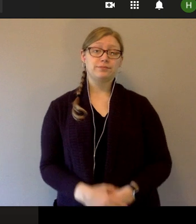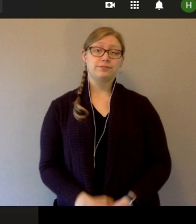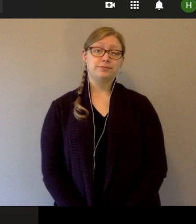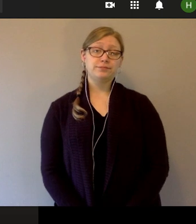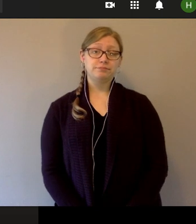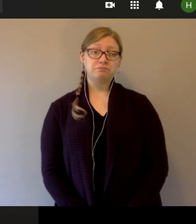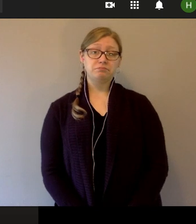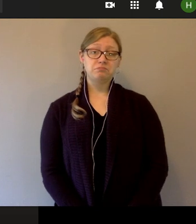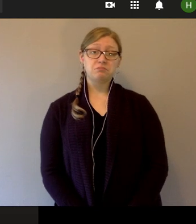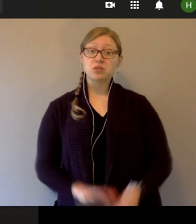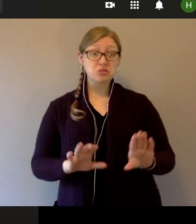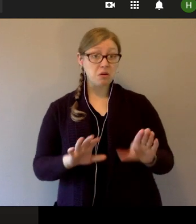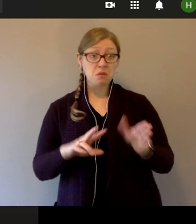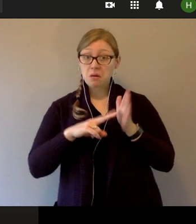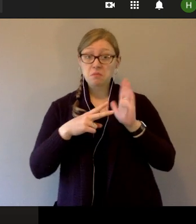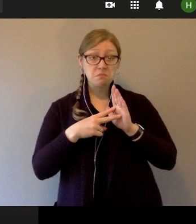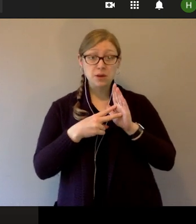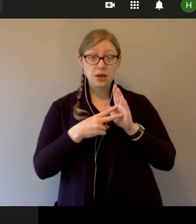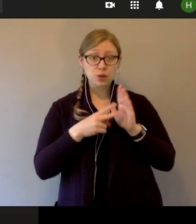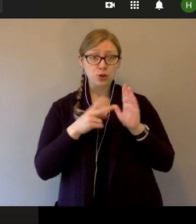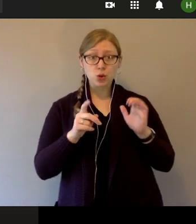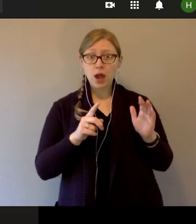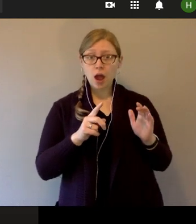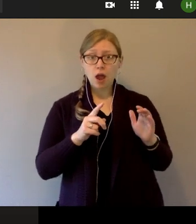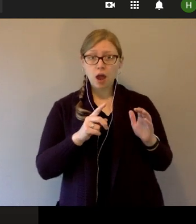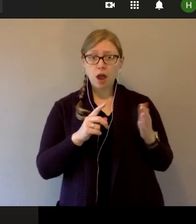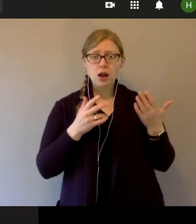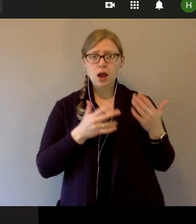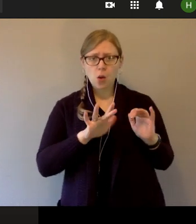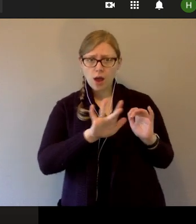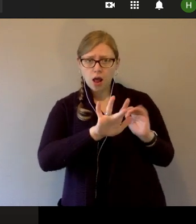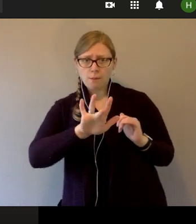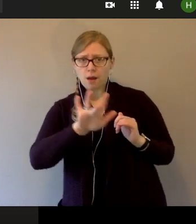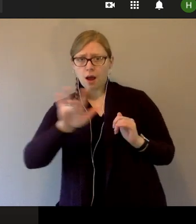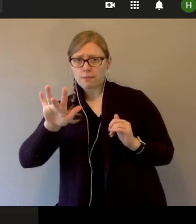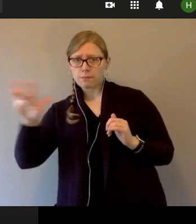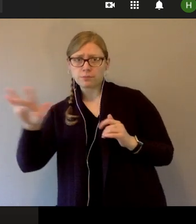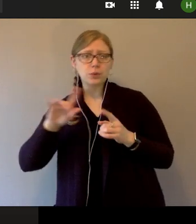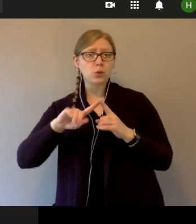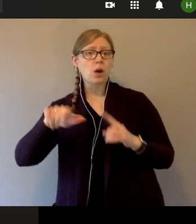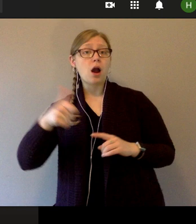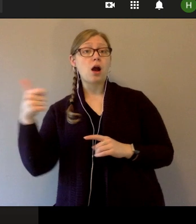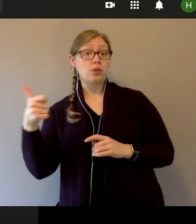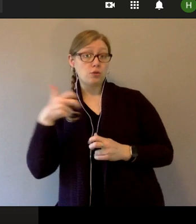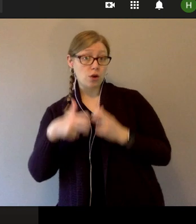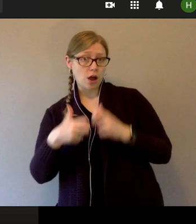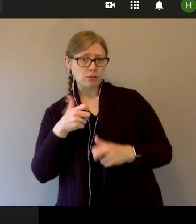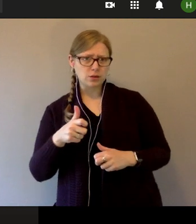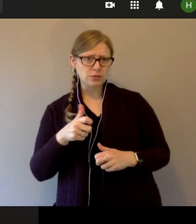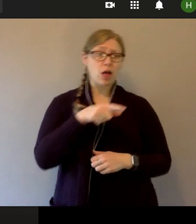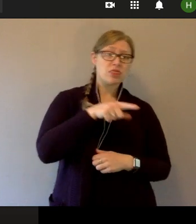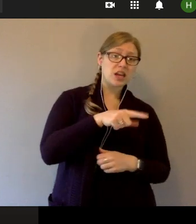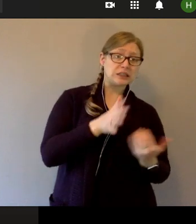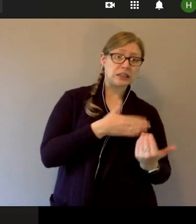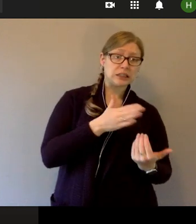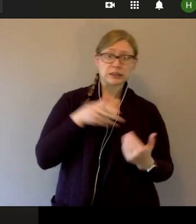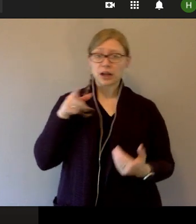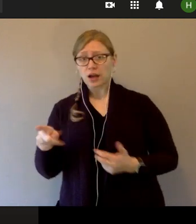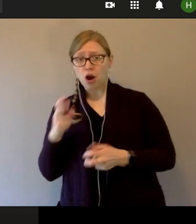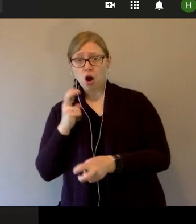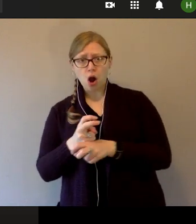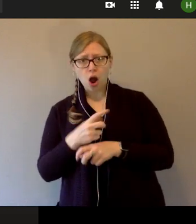So feel free to skip around to any particular problems that you had difficulty with. You do not have to watch the entire